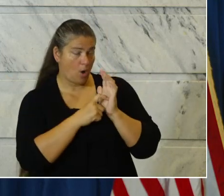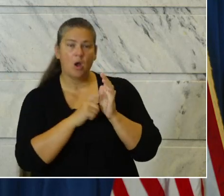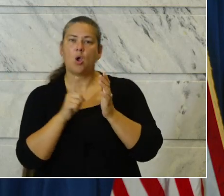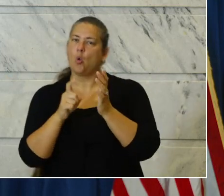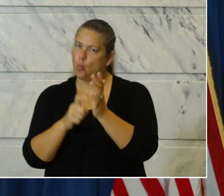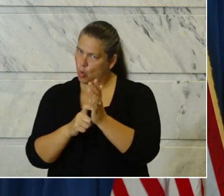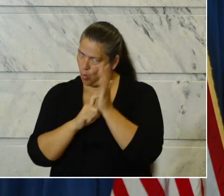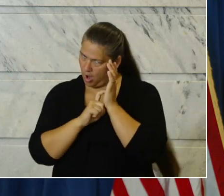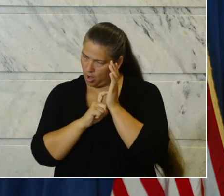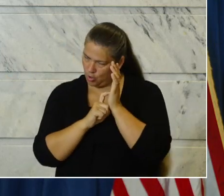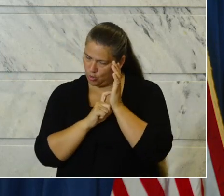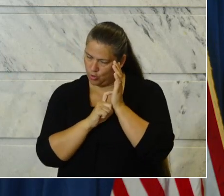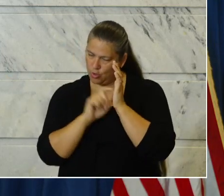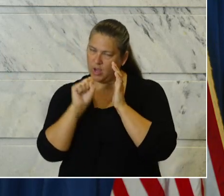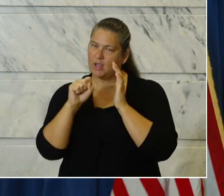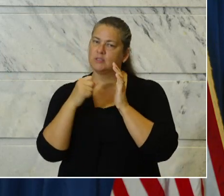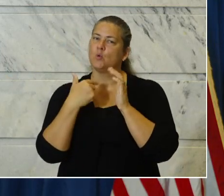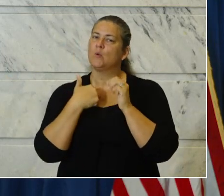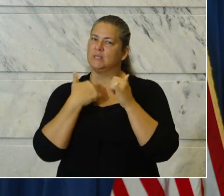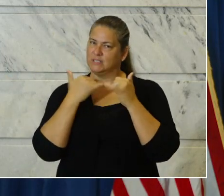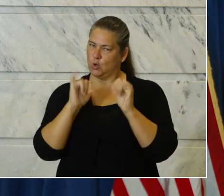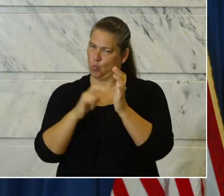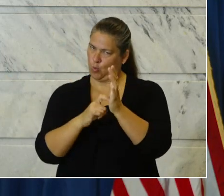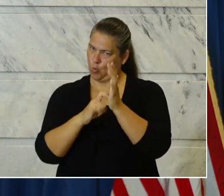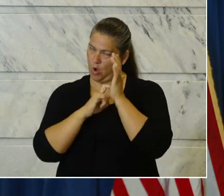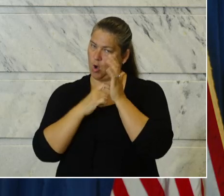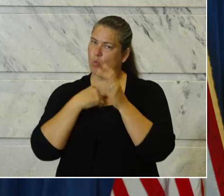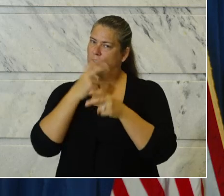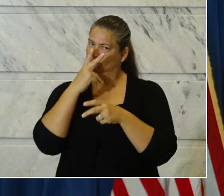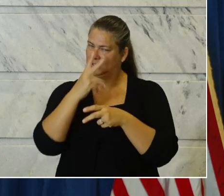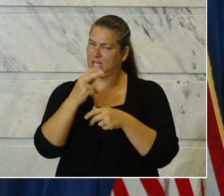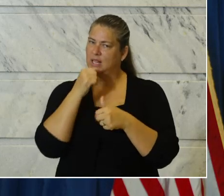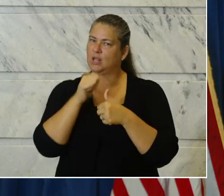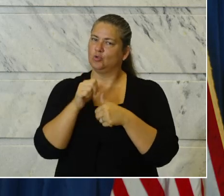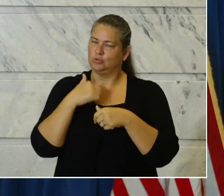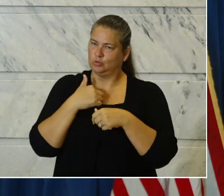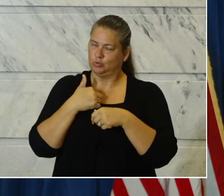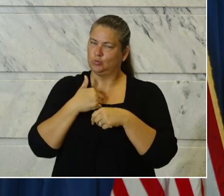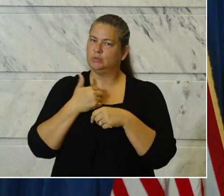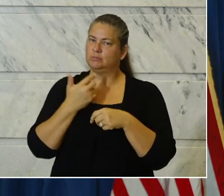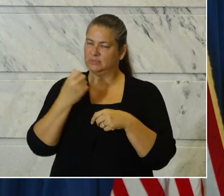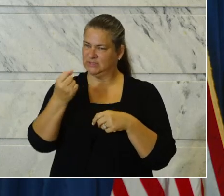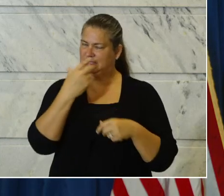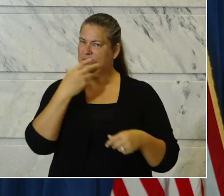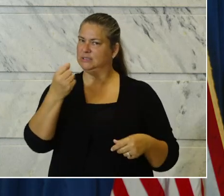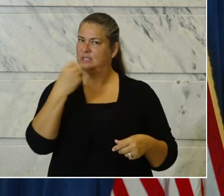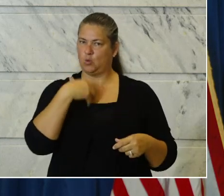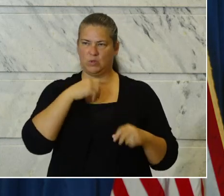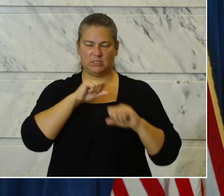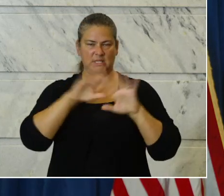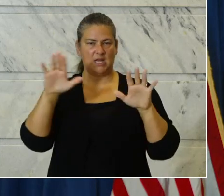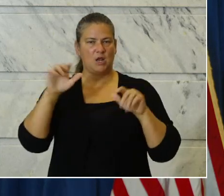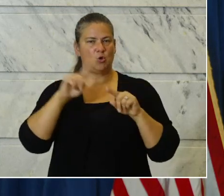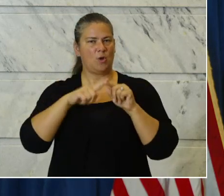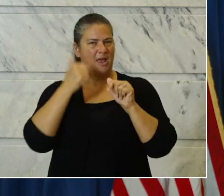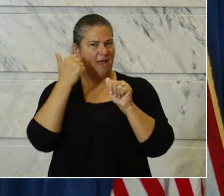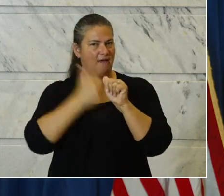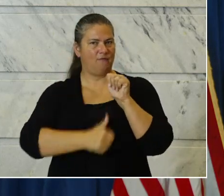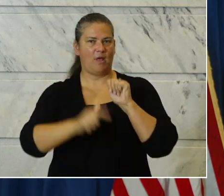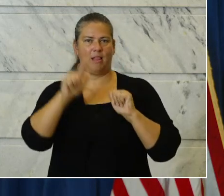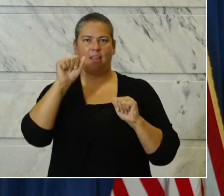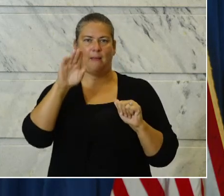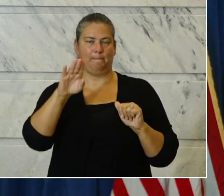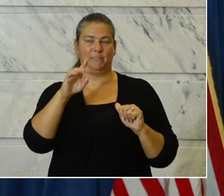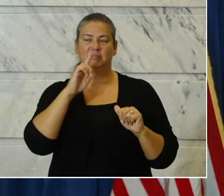based on, yes, what we have put out, and we continually see letters to be sent in. We send every lab that we know about letters